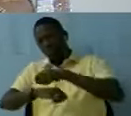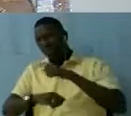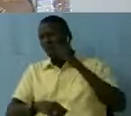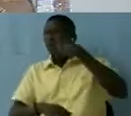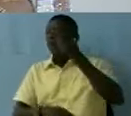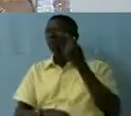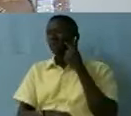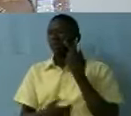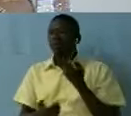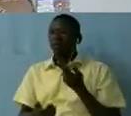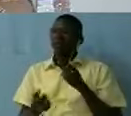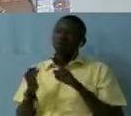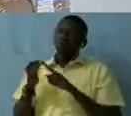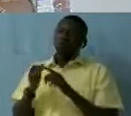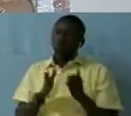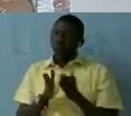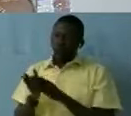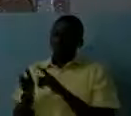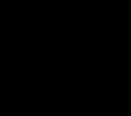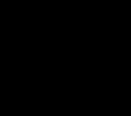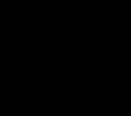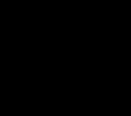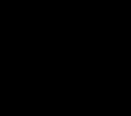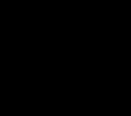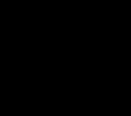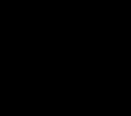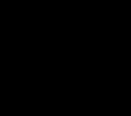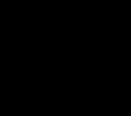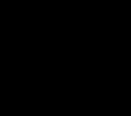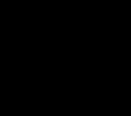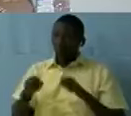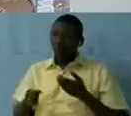Or sometimes how,